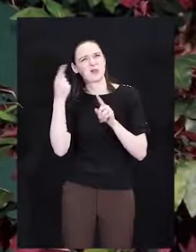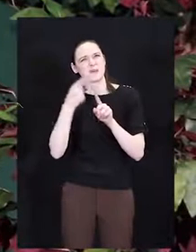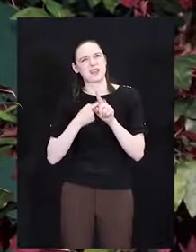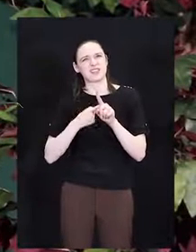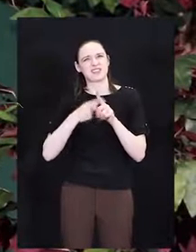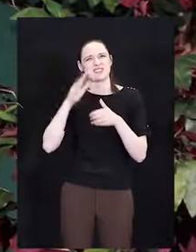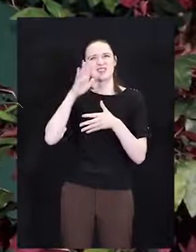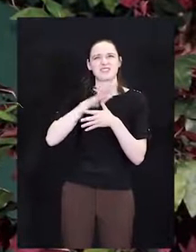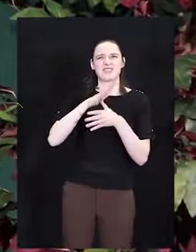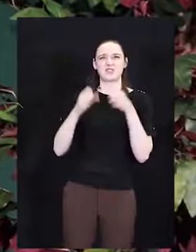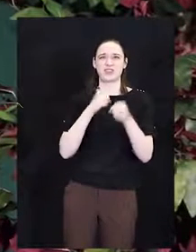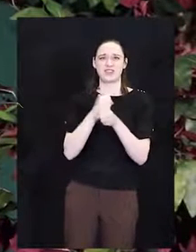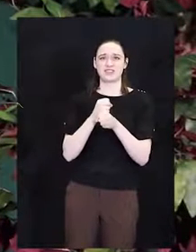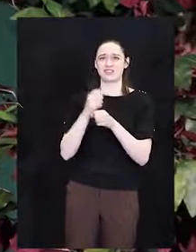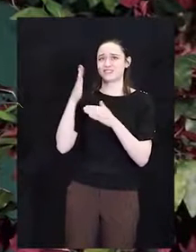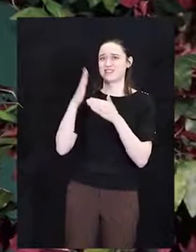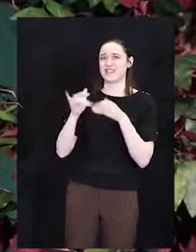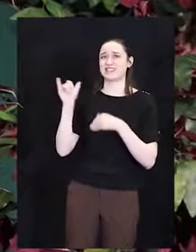would end this way.